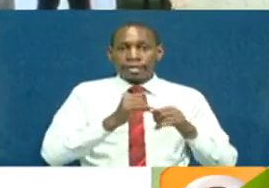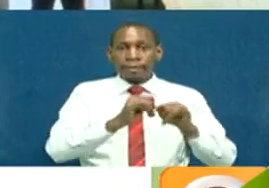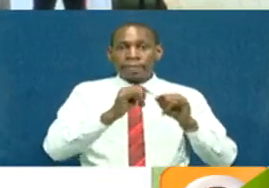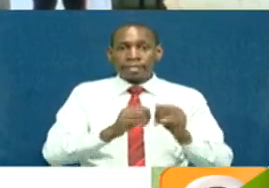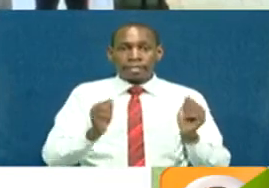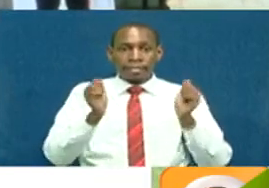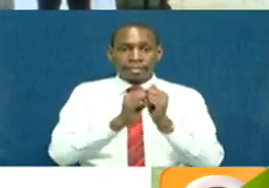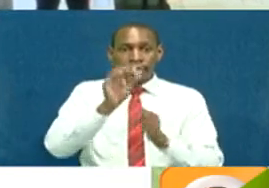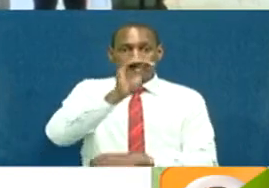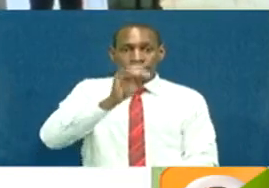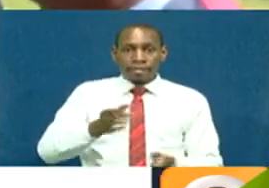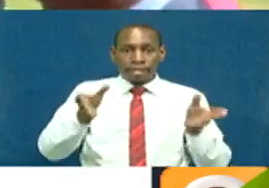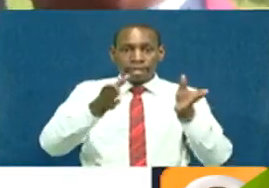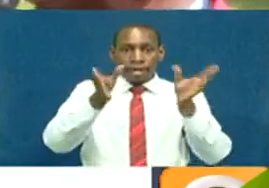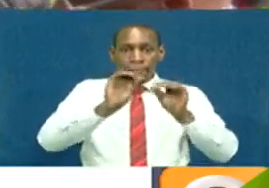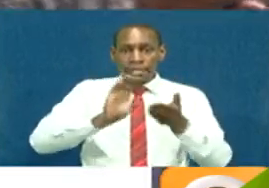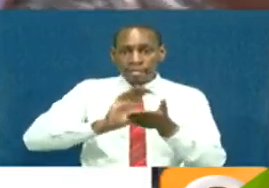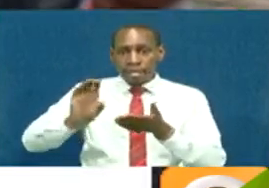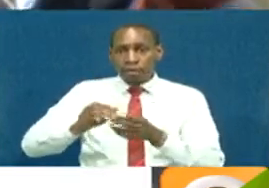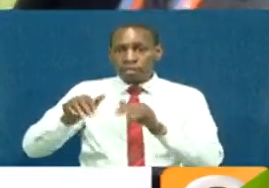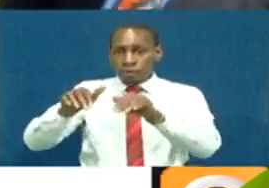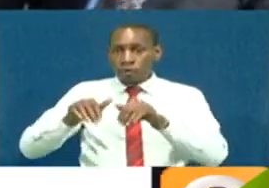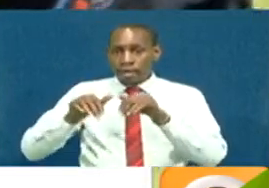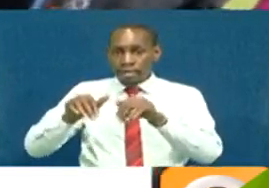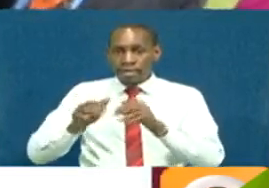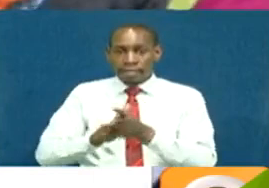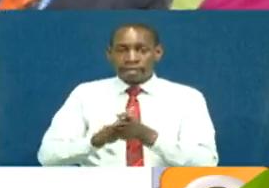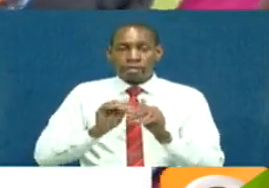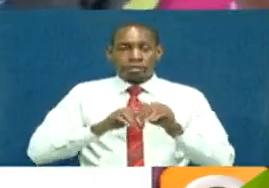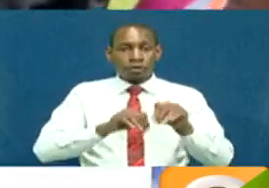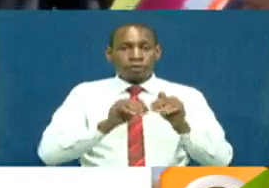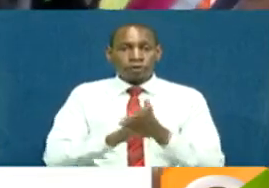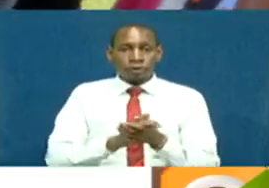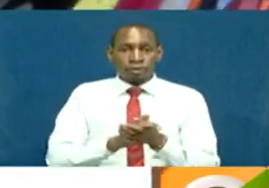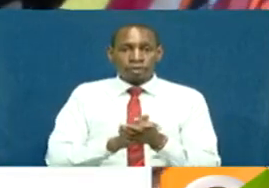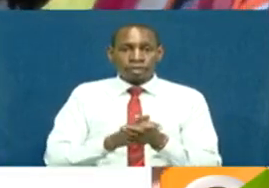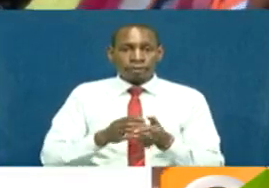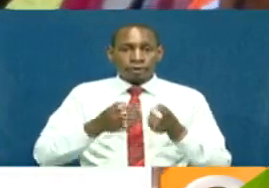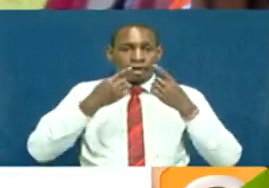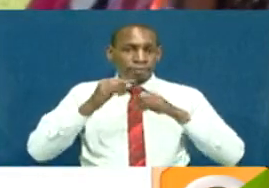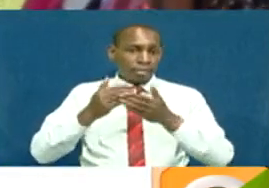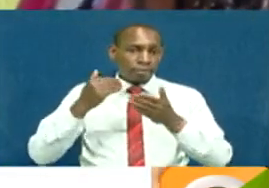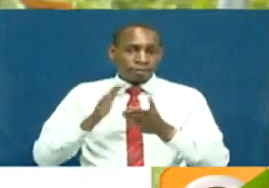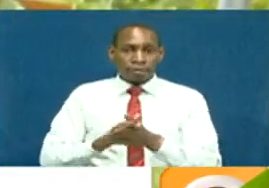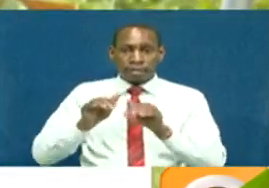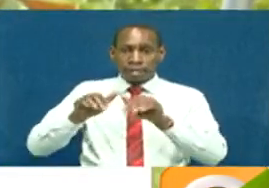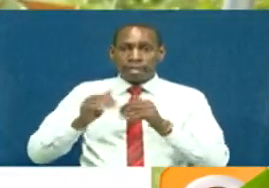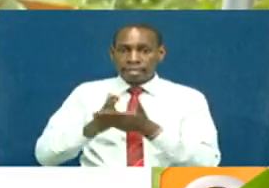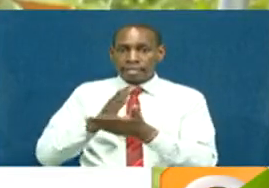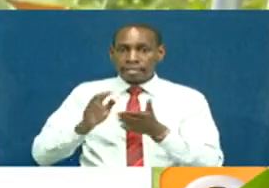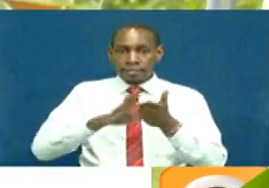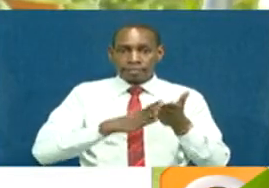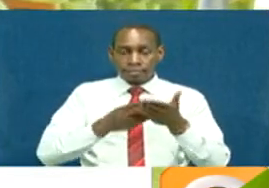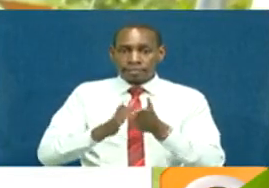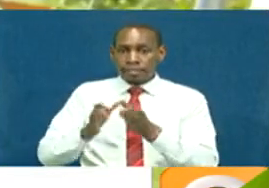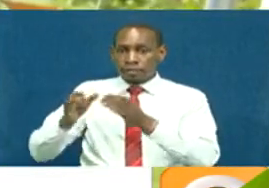the 10% budgetary allocation to agriculture as per the Maputo Declaration. The Agriculture Sector Network